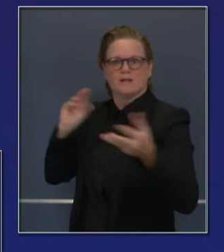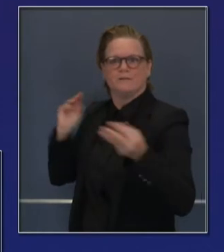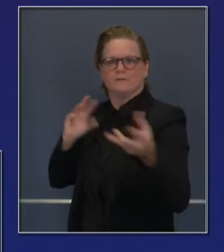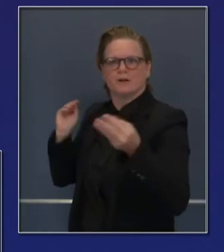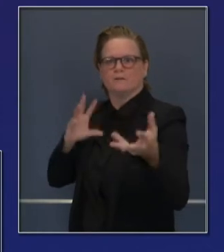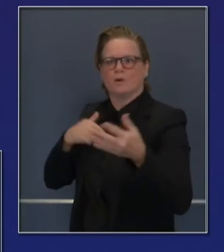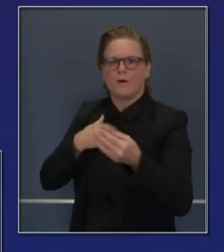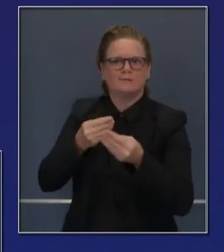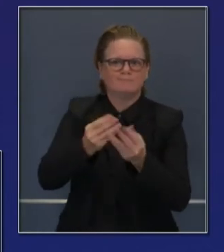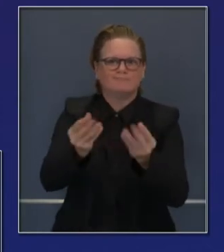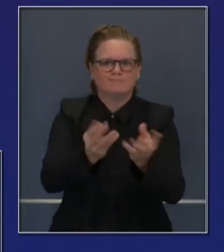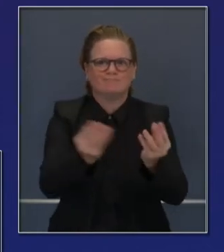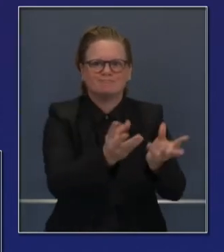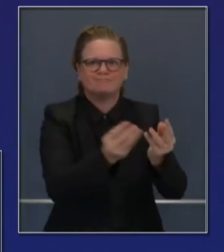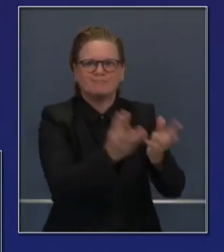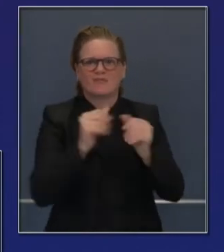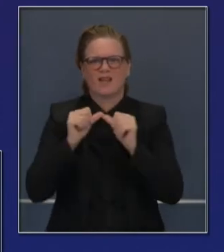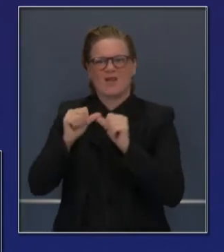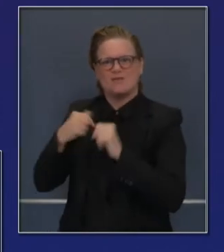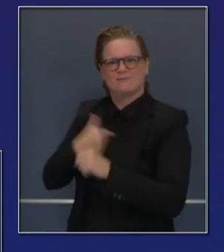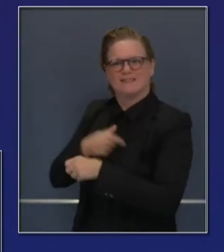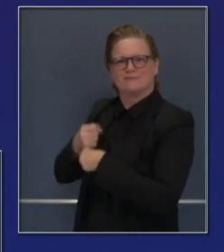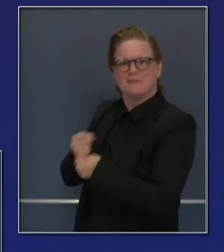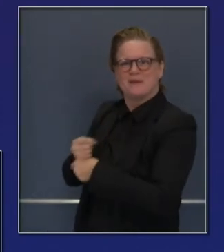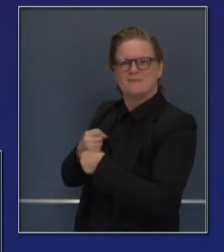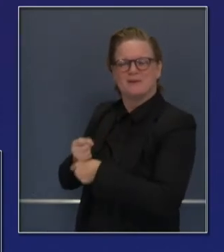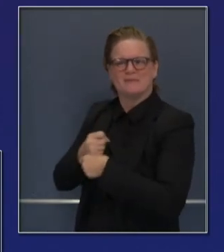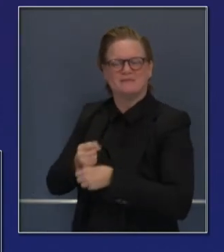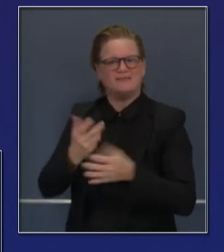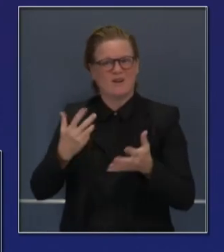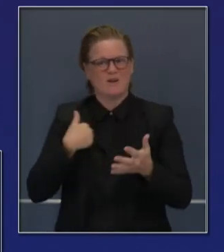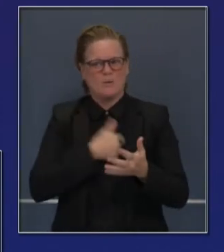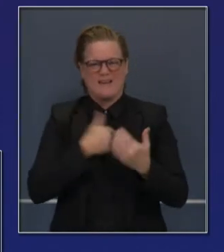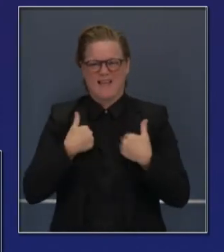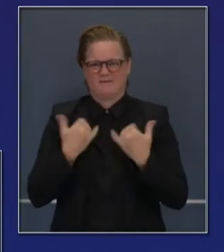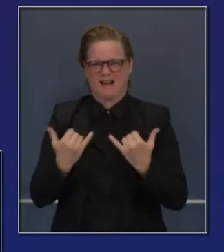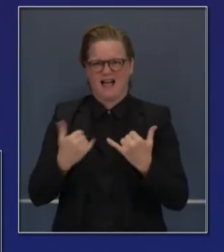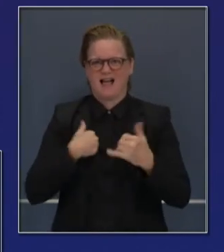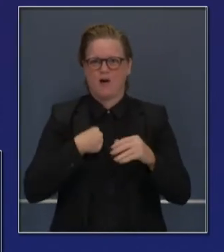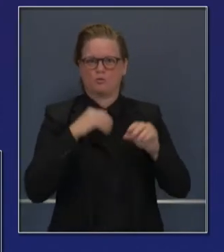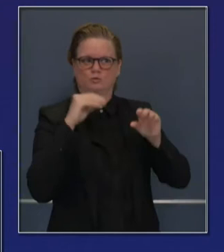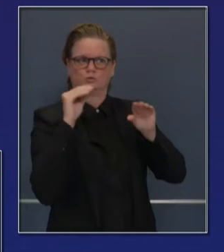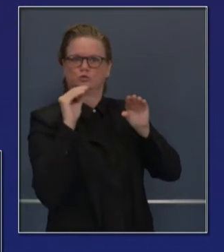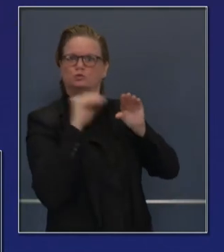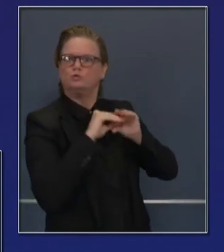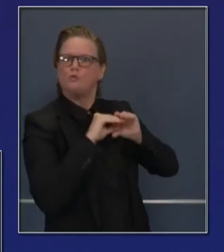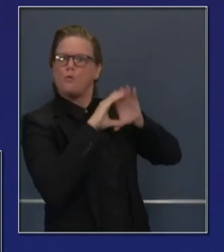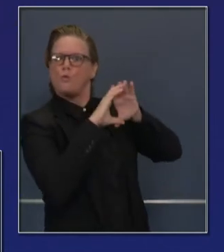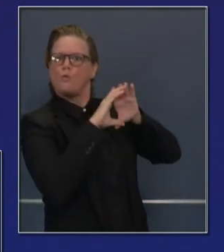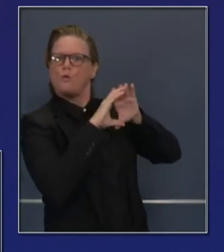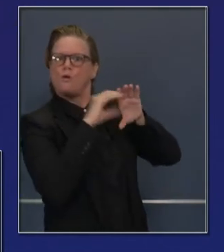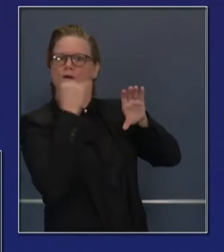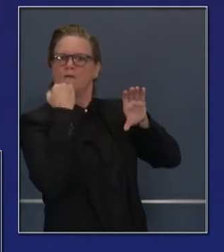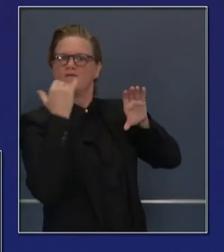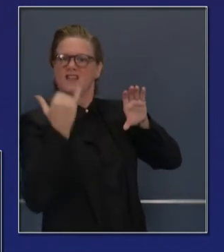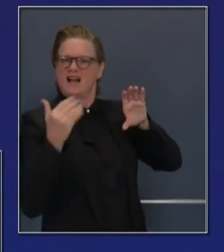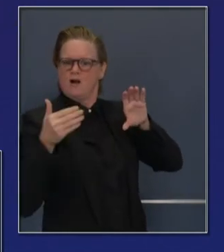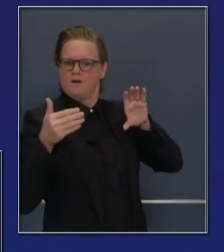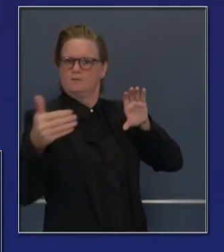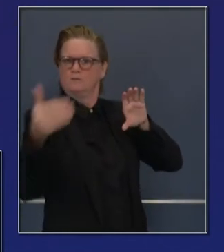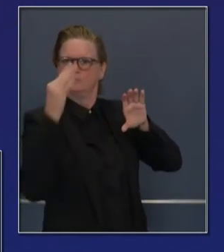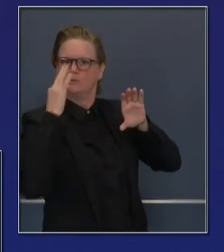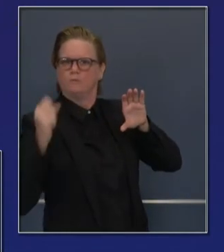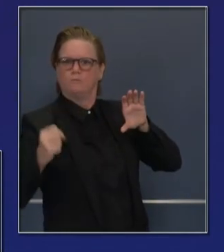already. This is just what's in inventory that hasn't already been distributed. We've done the same with gowns and gloves and face